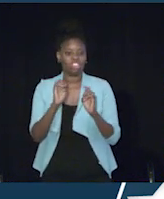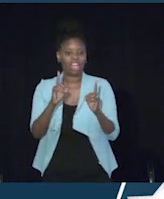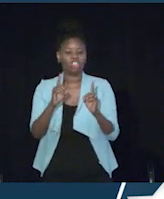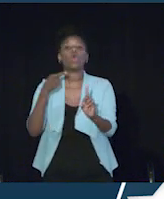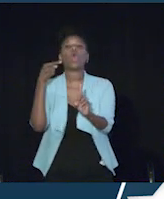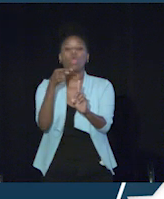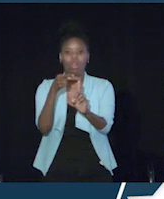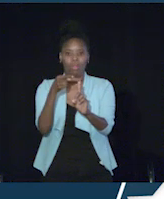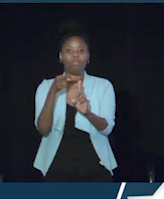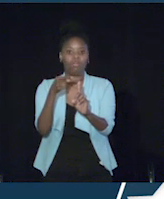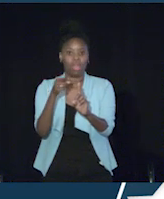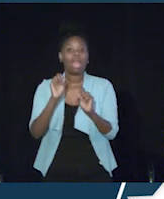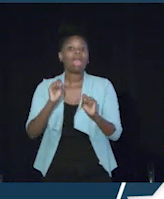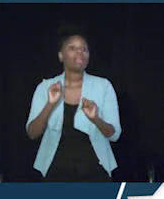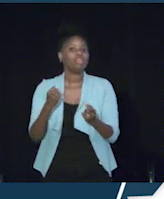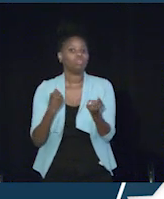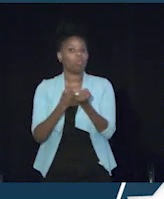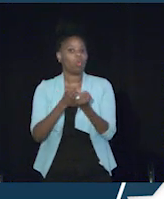needs.